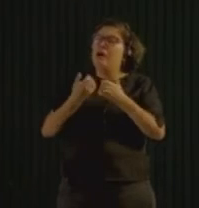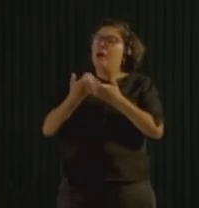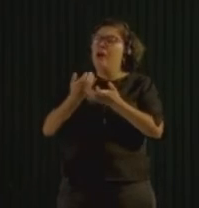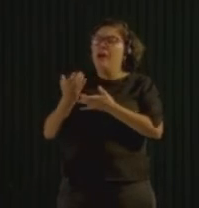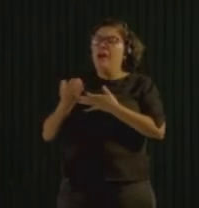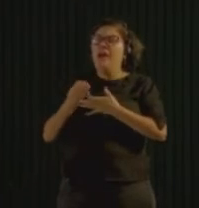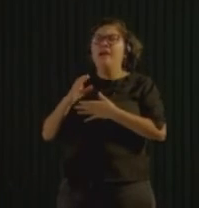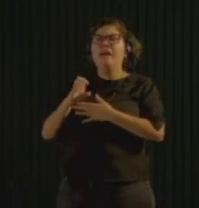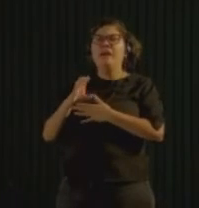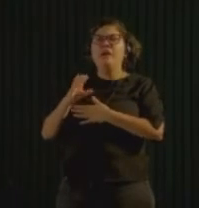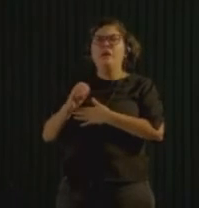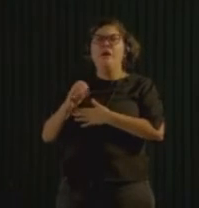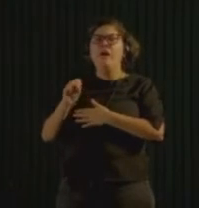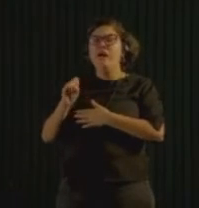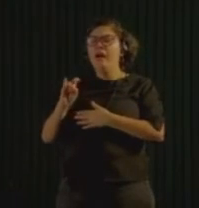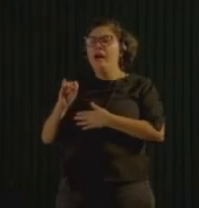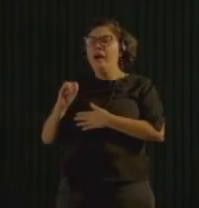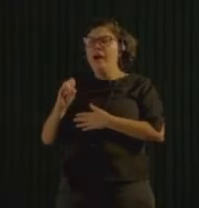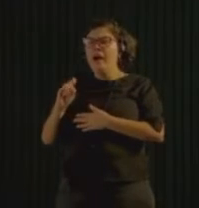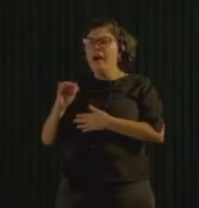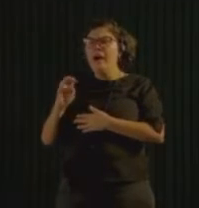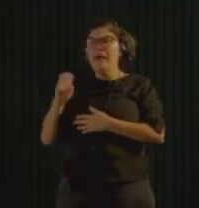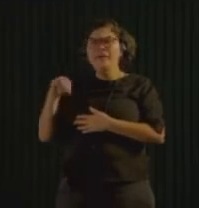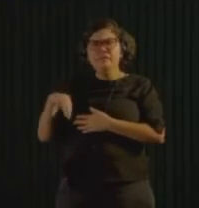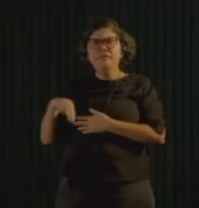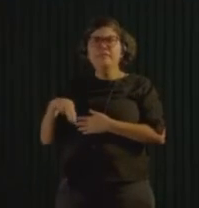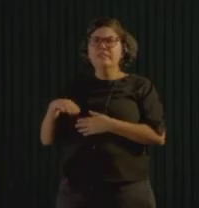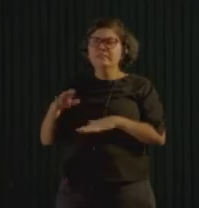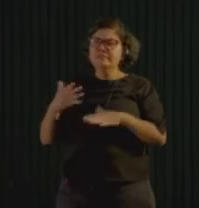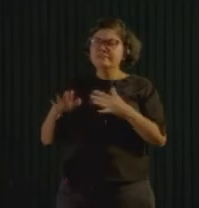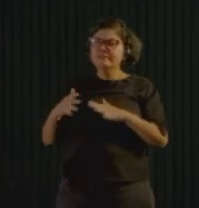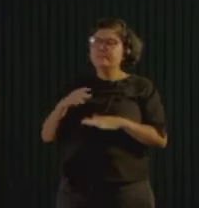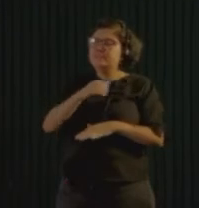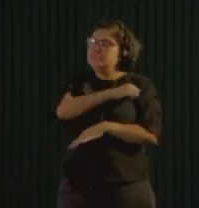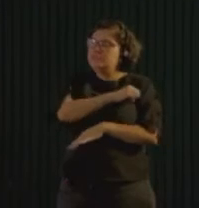starting in probably the major cities of Rio and Sao Paulo.